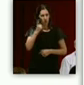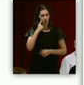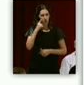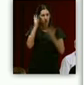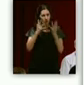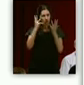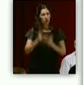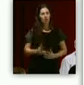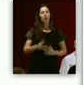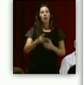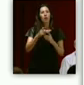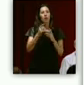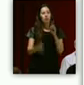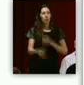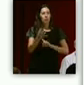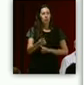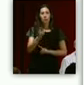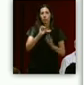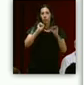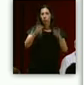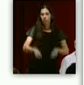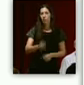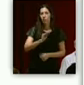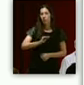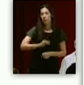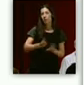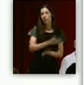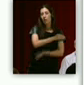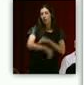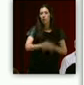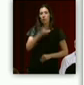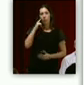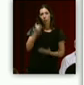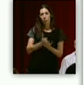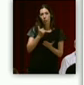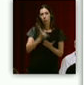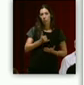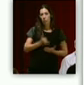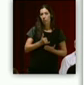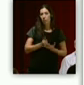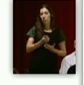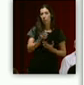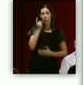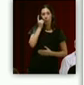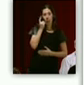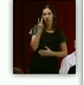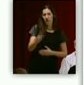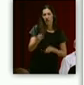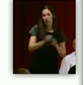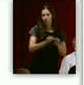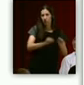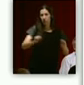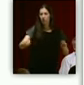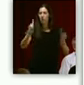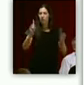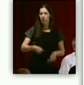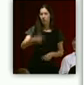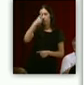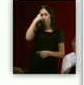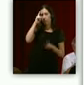this hurdle, we realized that there was a lot of delay. We tested this and with a series of mobile